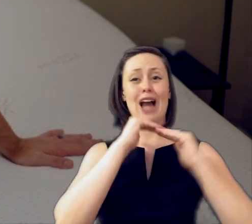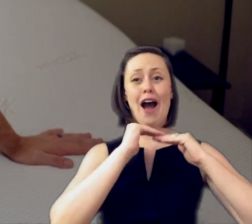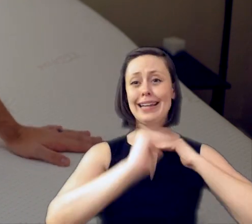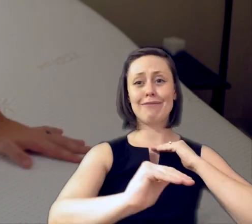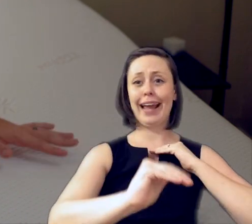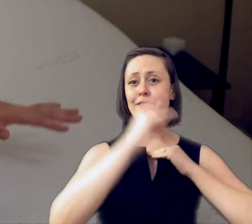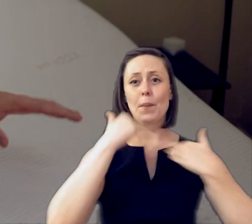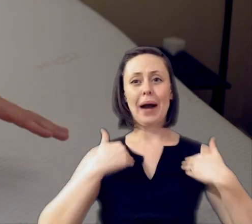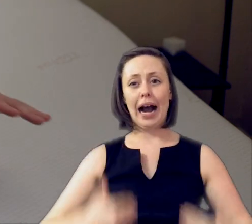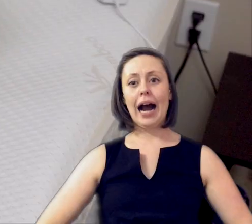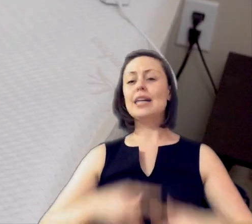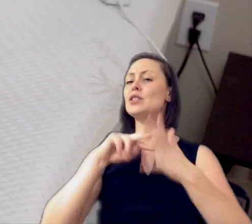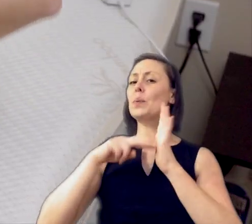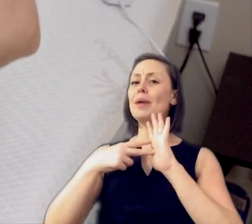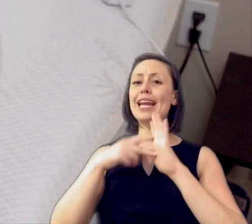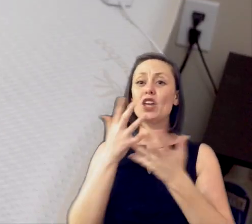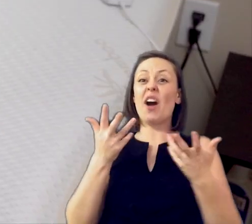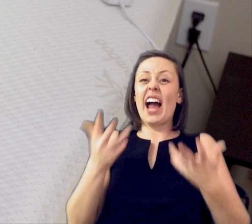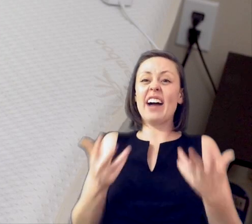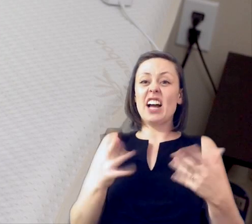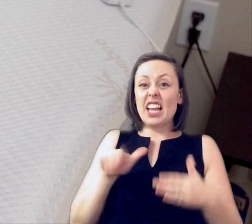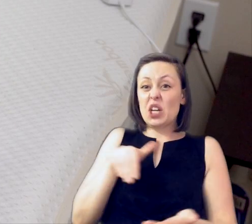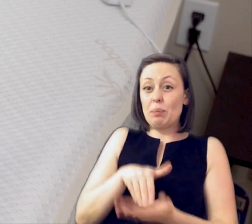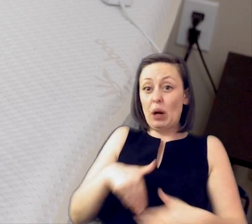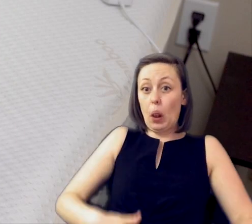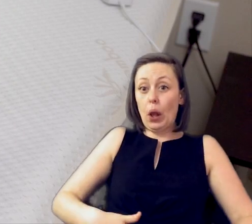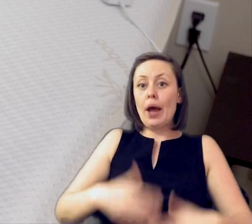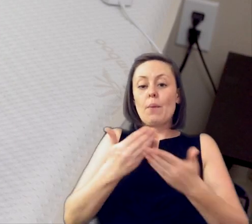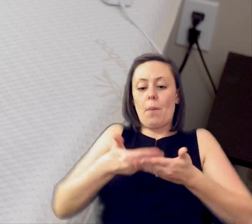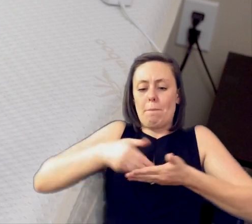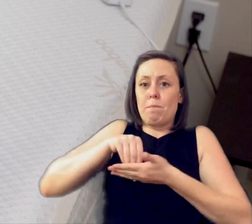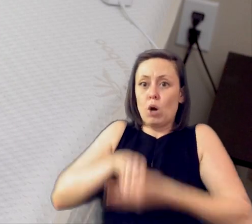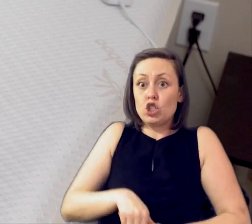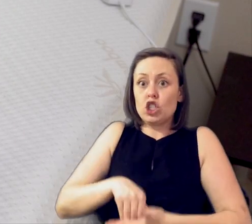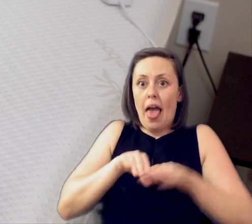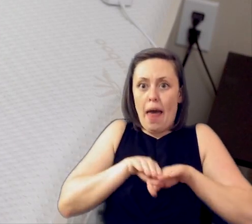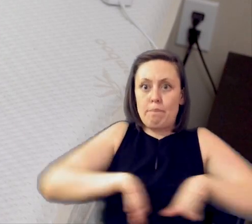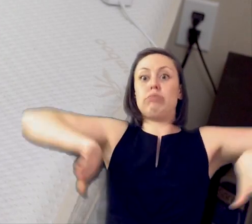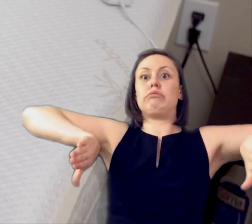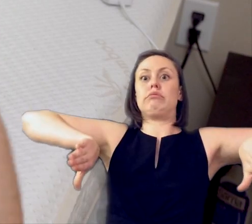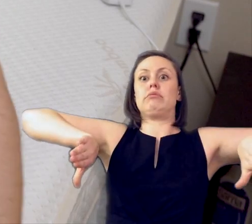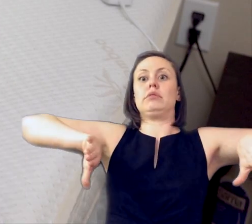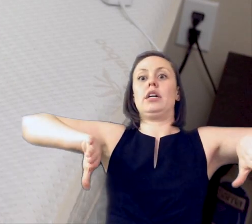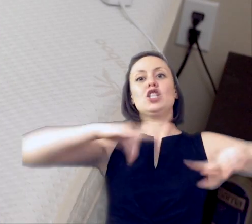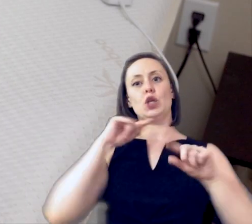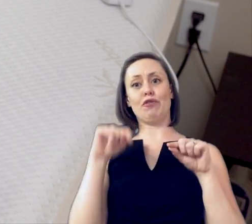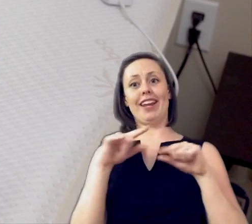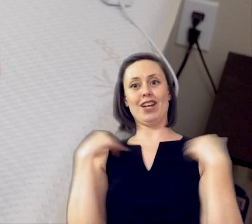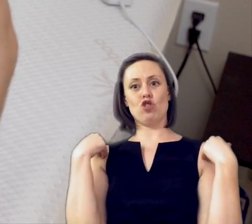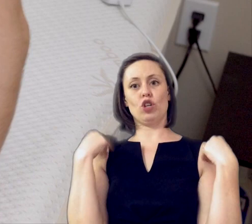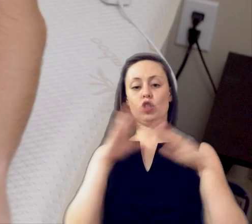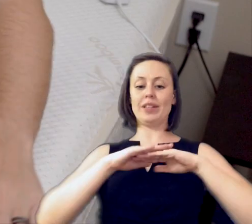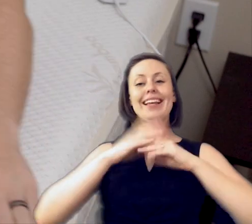your body. So your heavier sections, like your midsection, is going to push the air and displace it to your feet and your shoulders.